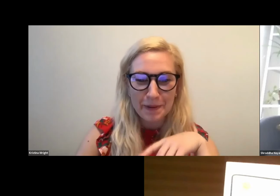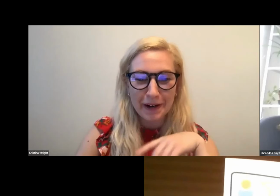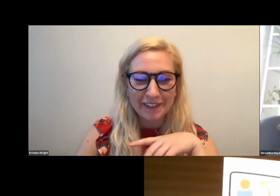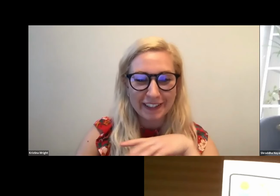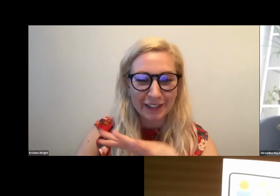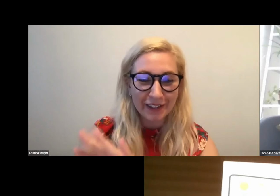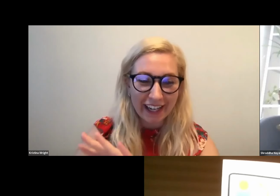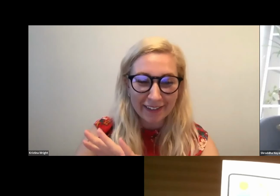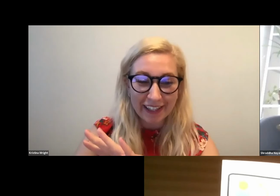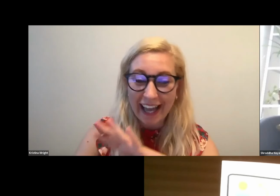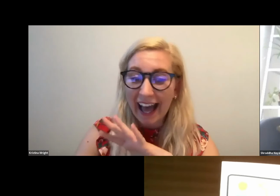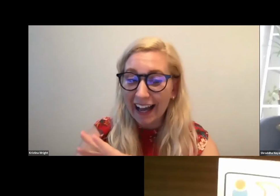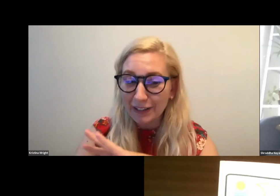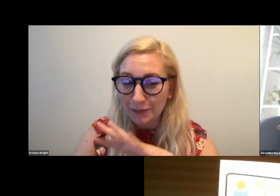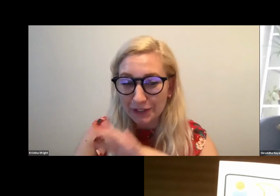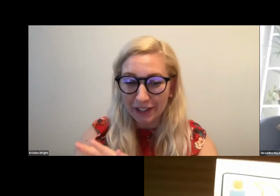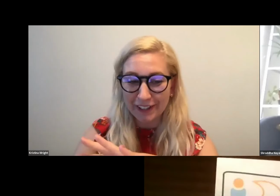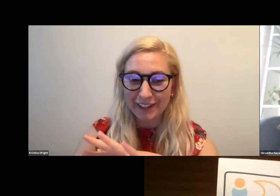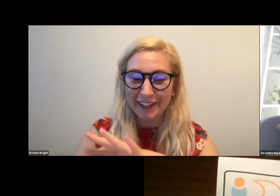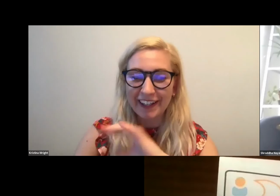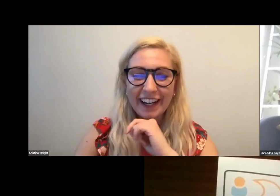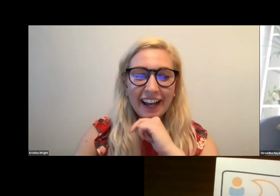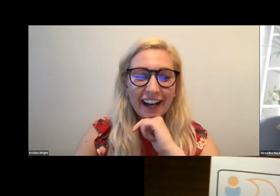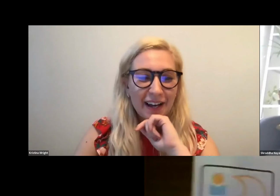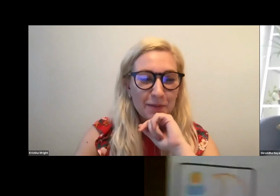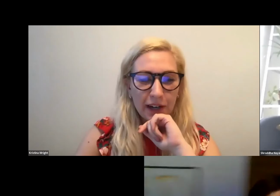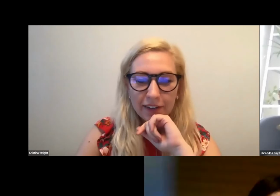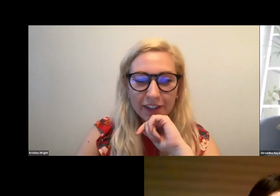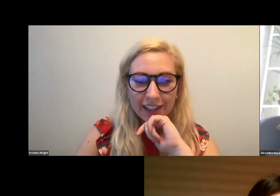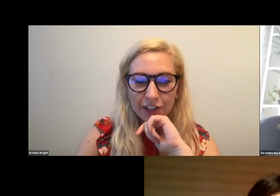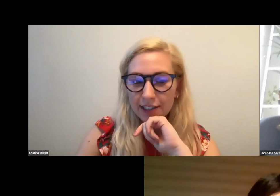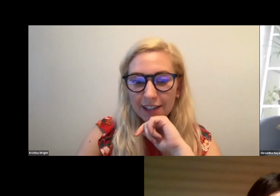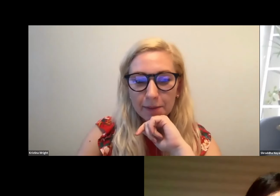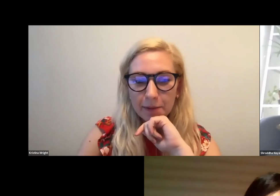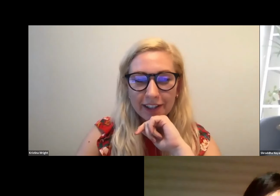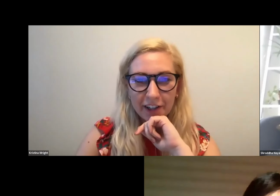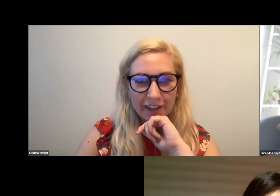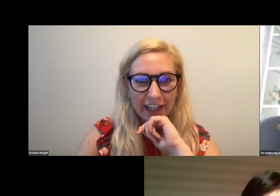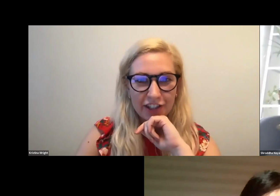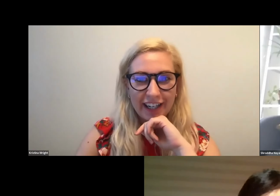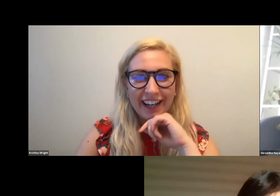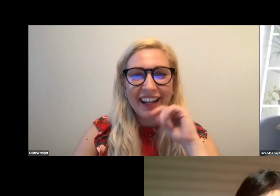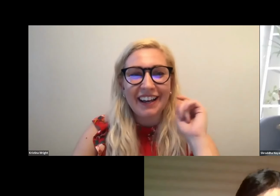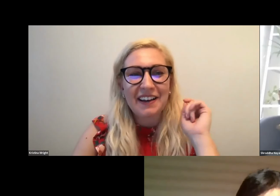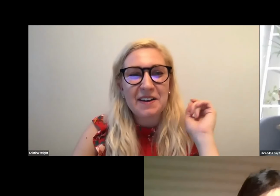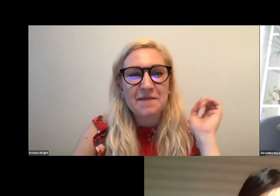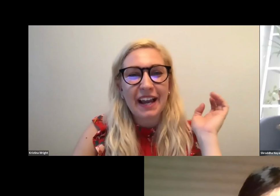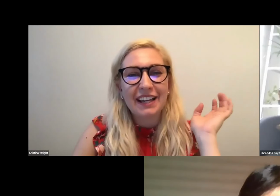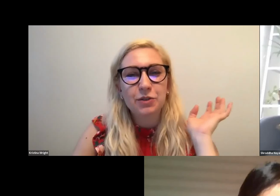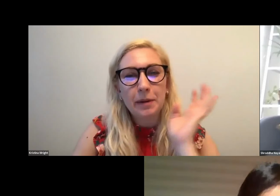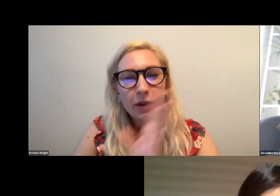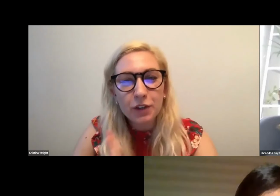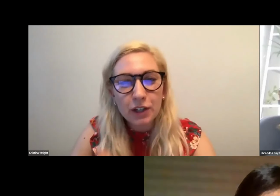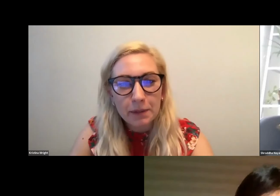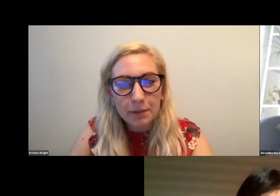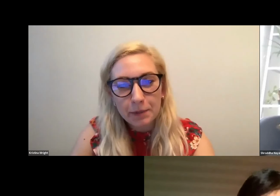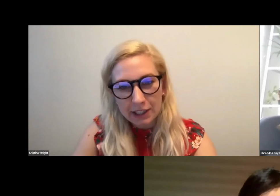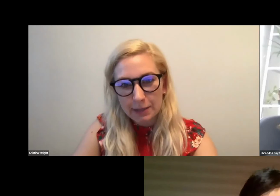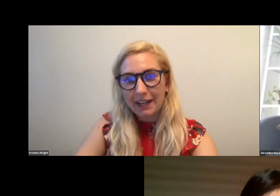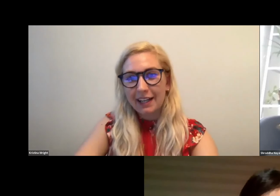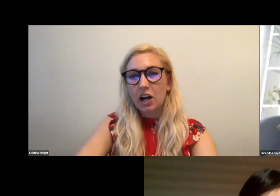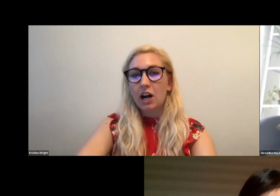Yes. Perfect. So you're going to hand up the actual jargon alert whenever you need just a little bit more clarification. And remember, if you're going